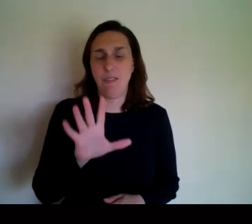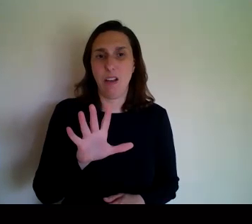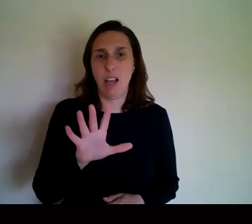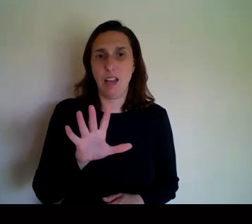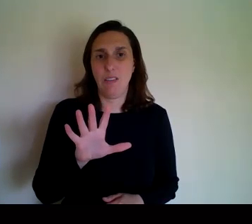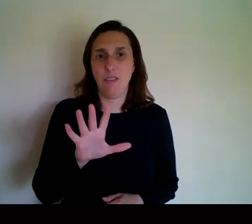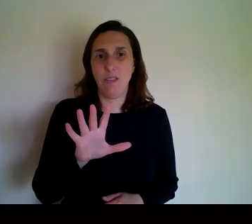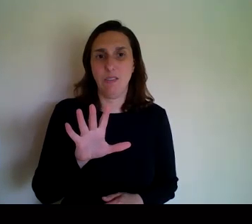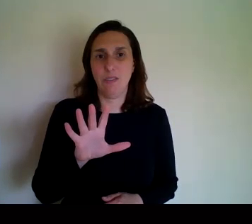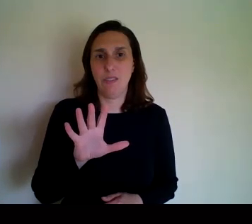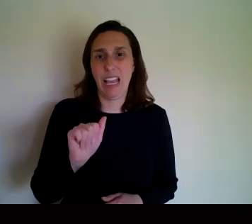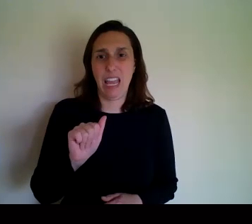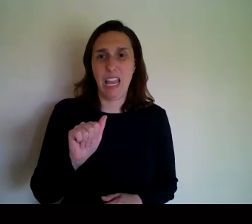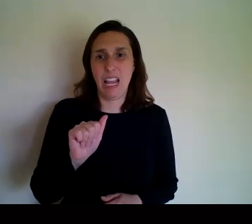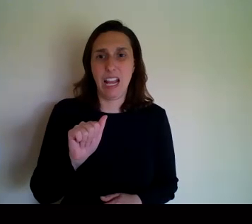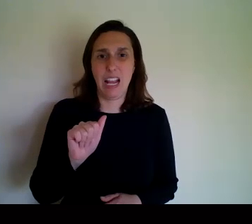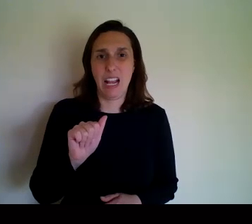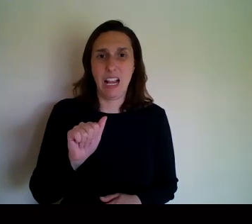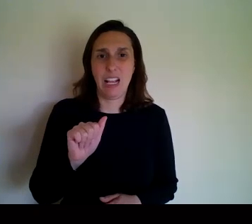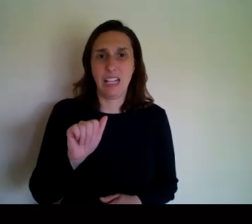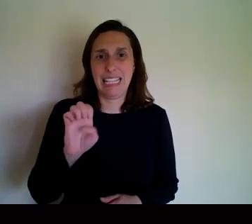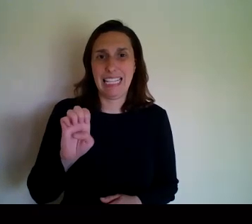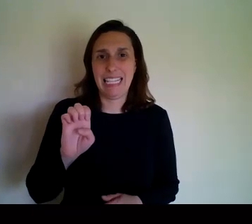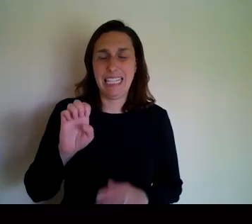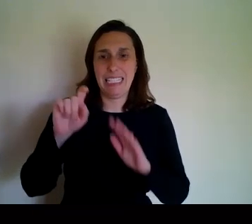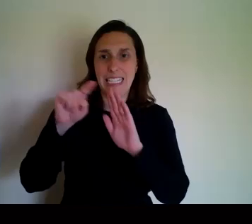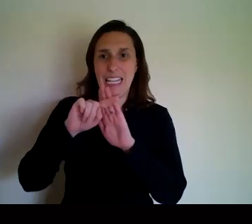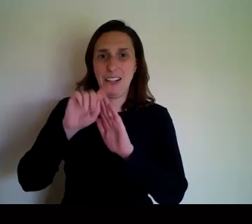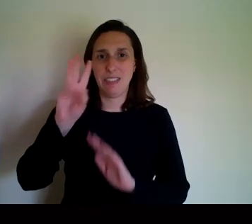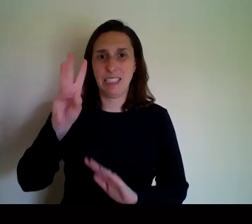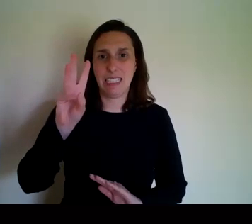0.85 a e to the negative 6b.